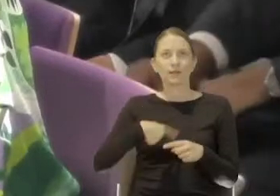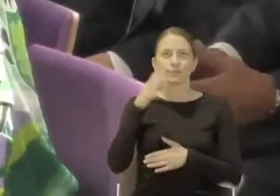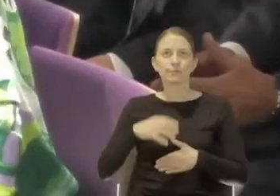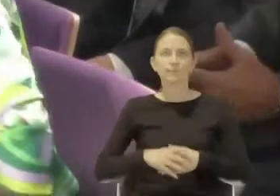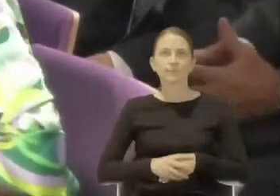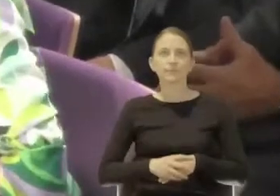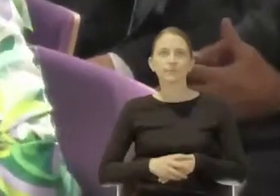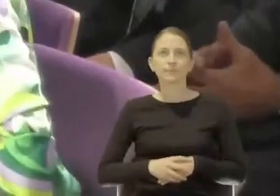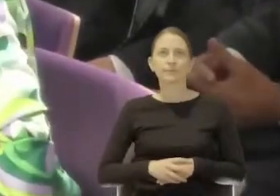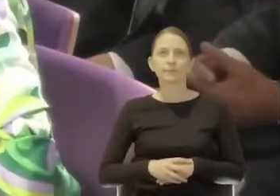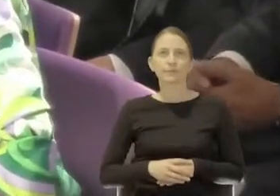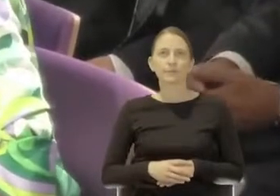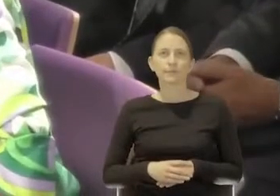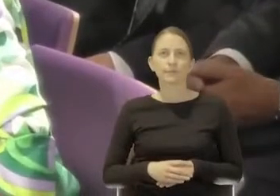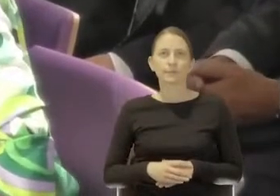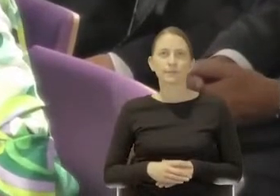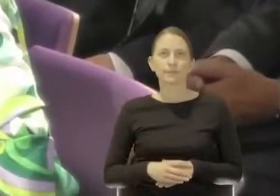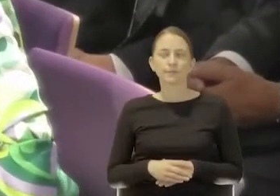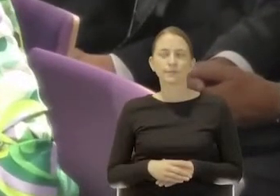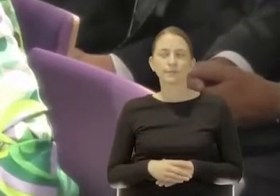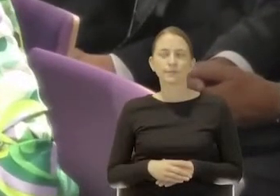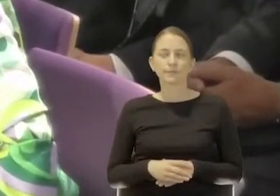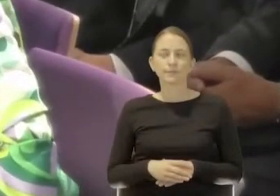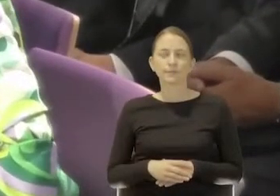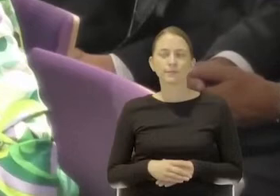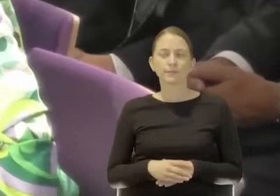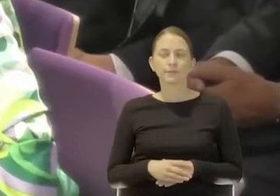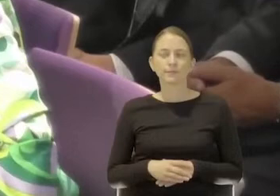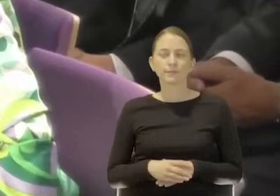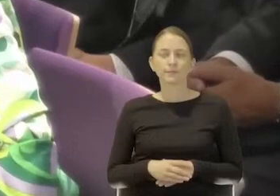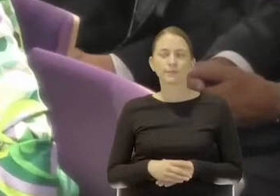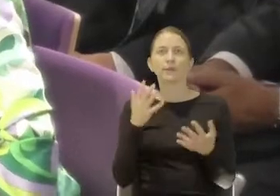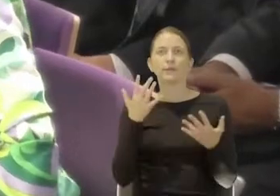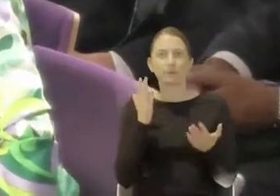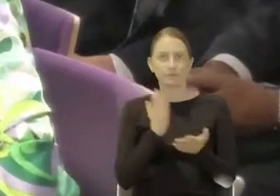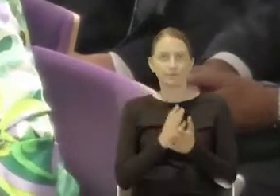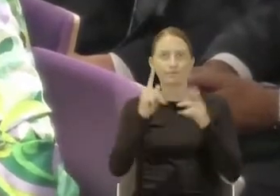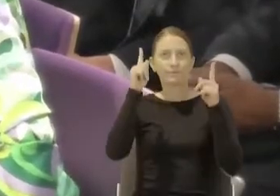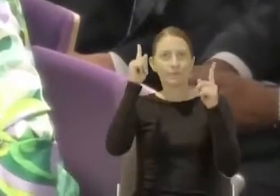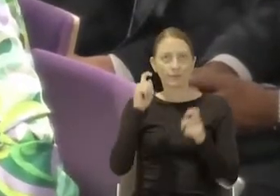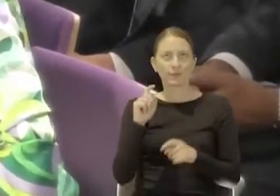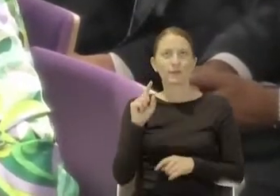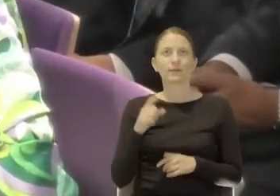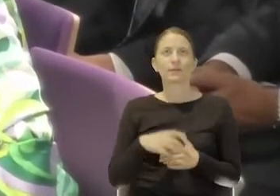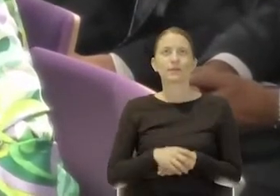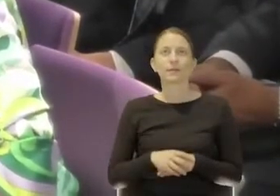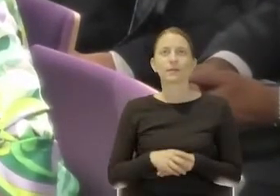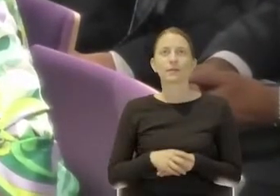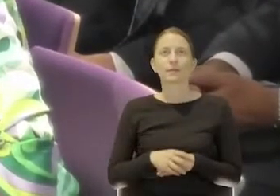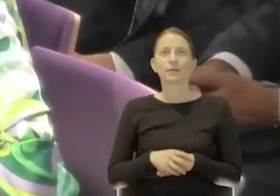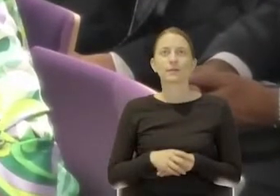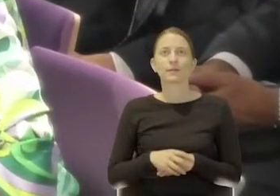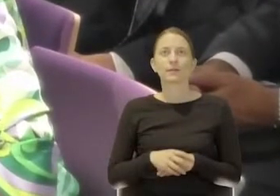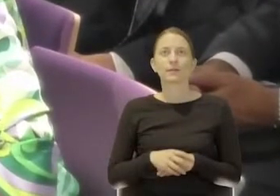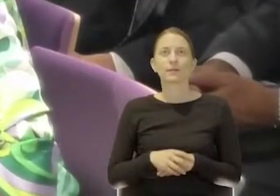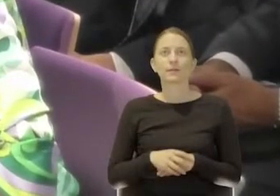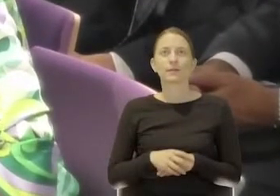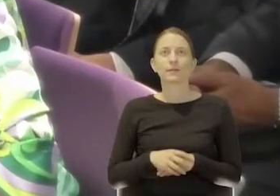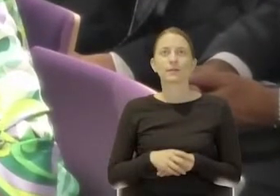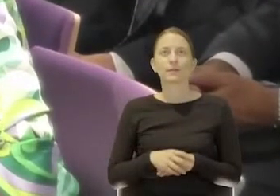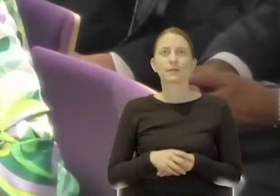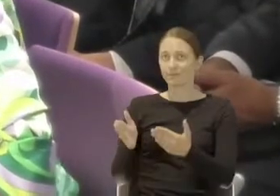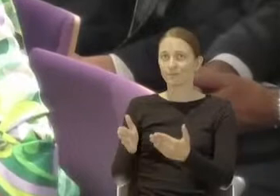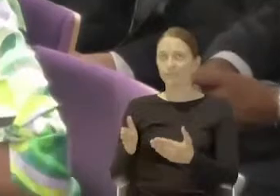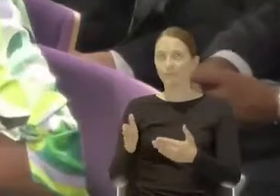We will begin now with a comment and a presentation by the Honourable Secretary of State and the Ministry